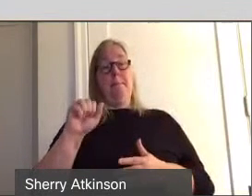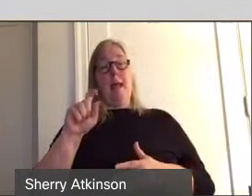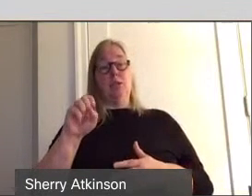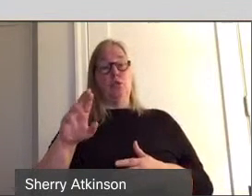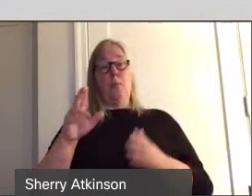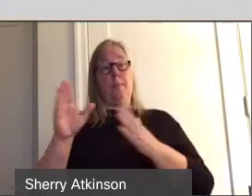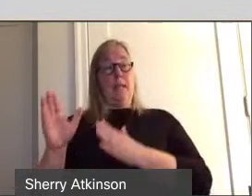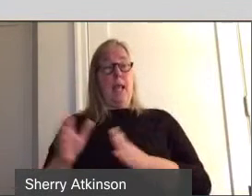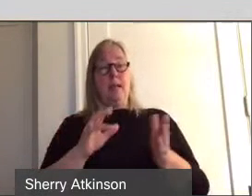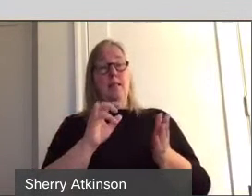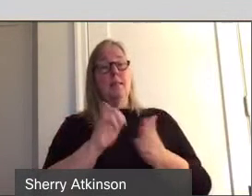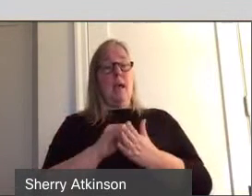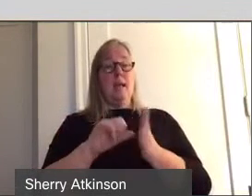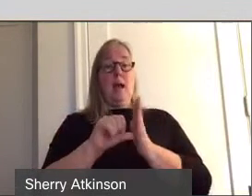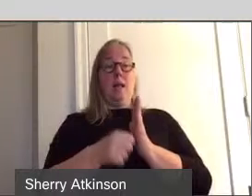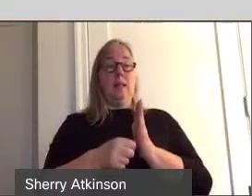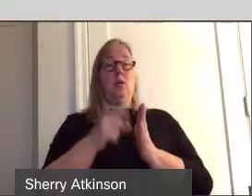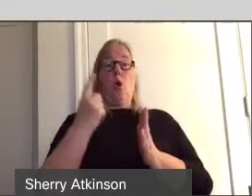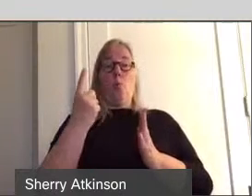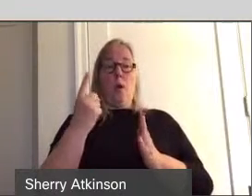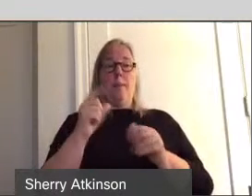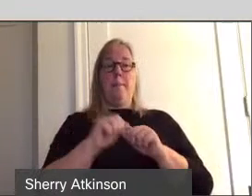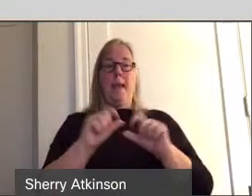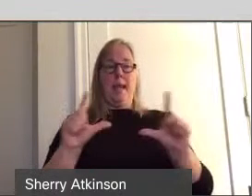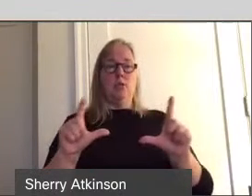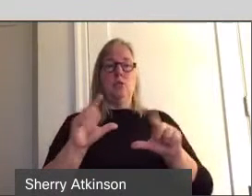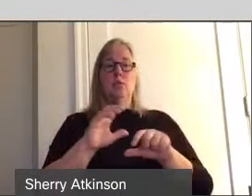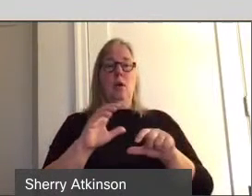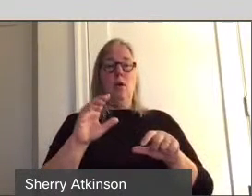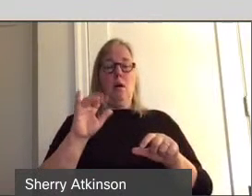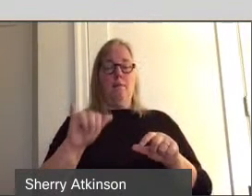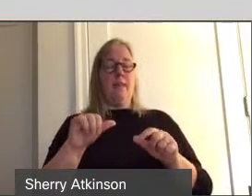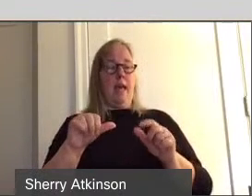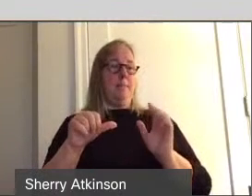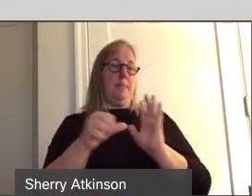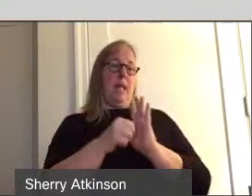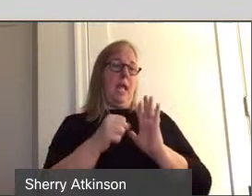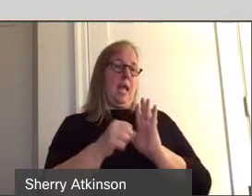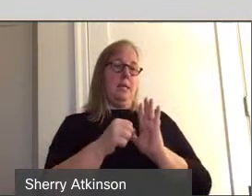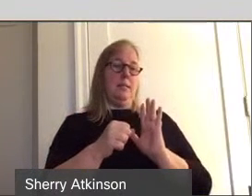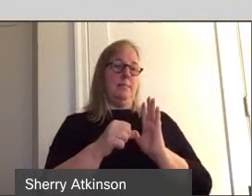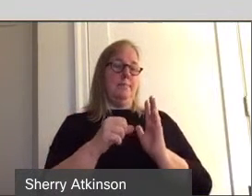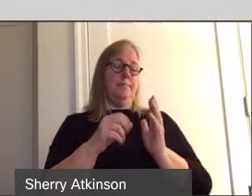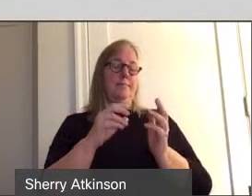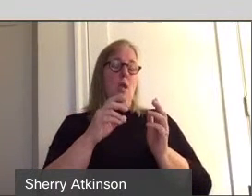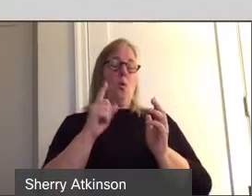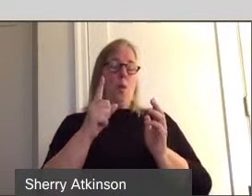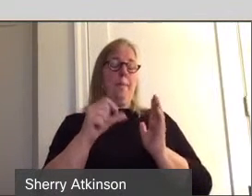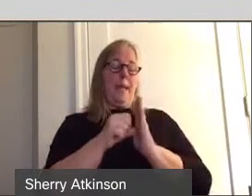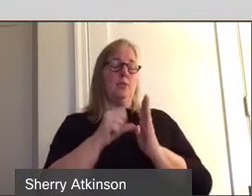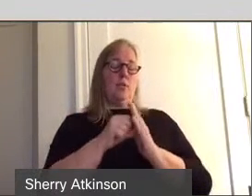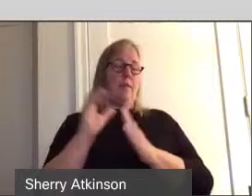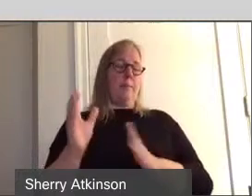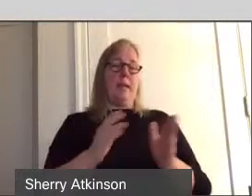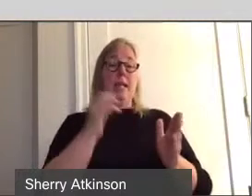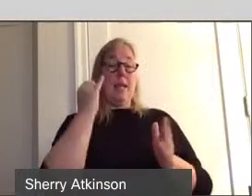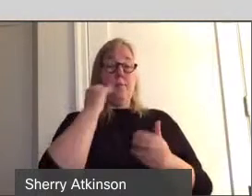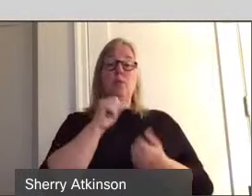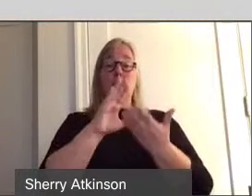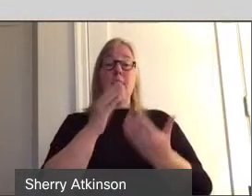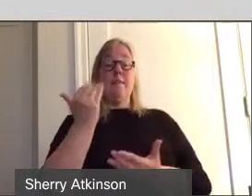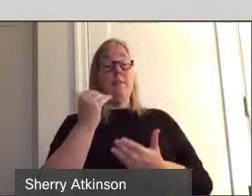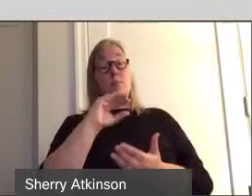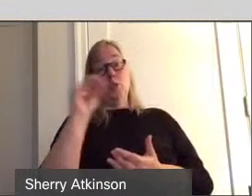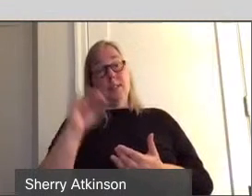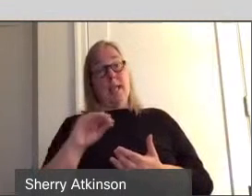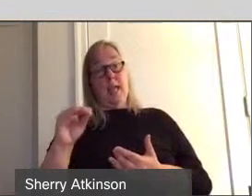this highlight on one of the pages of the plan just shows that if we were to address 15% of the needs identified in